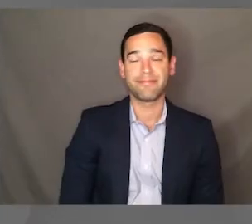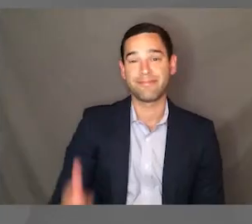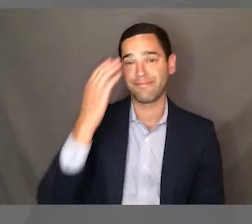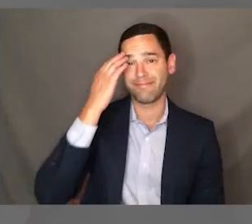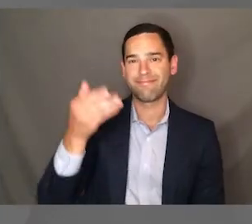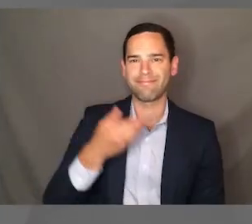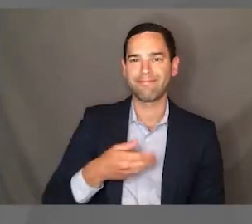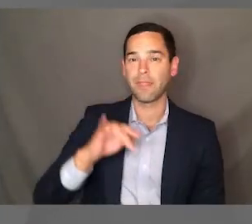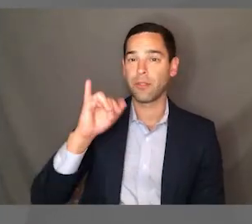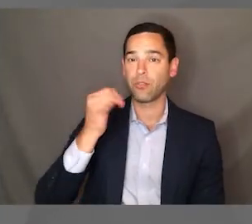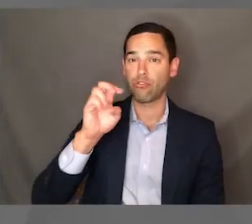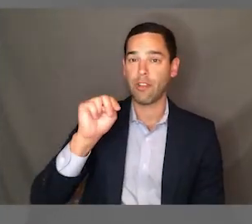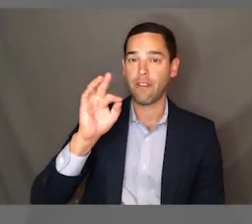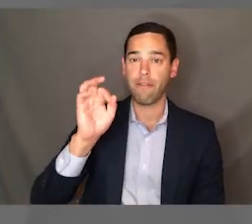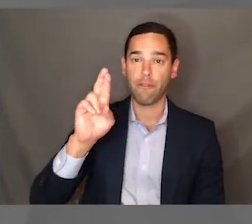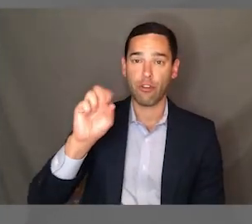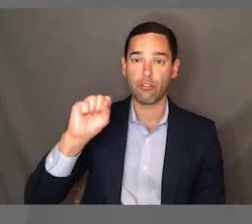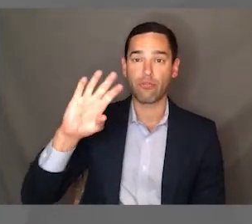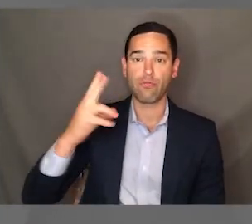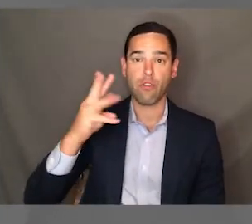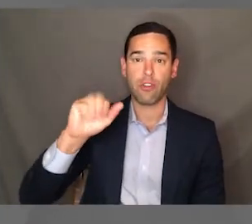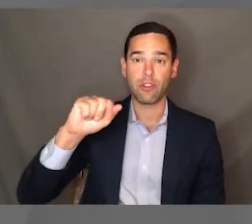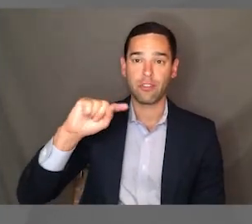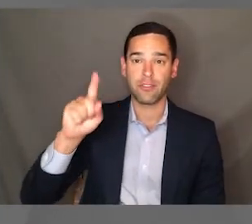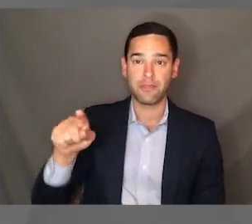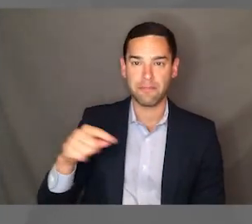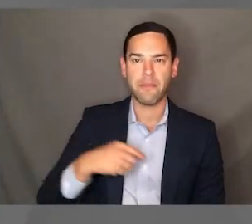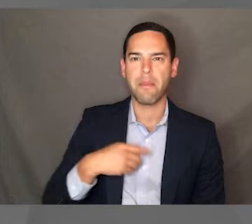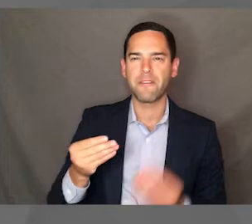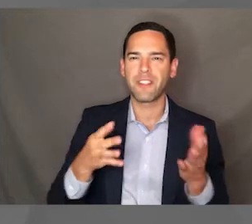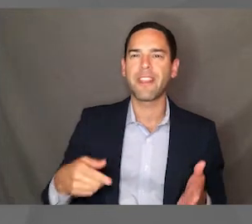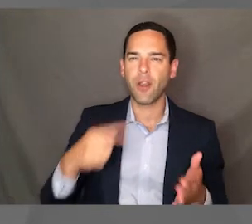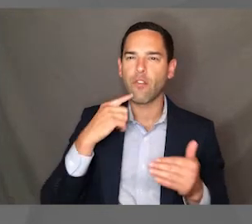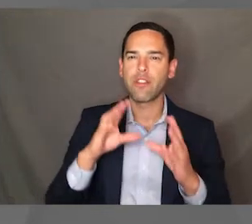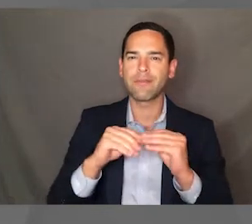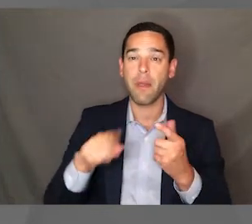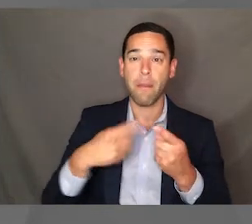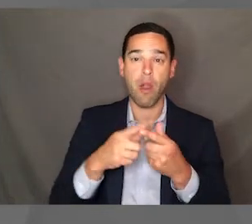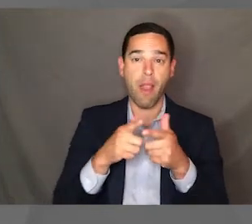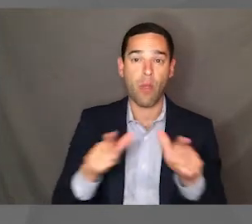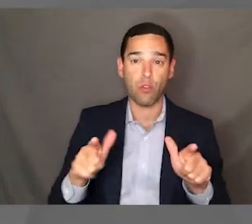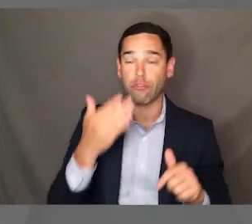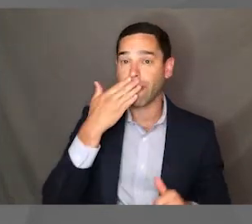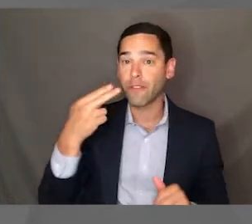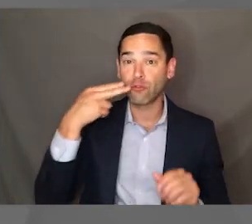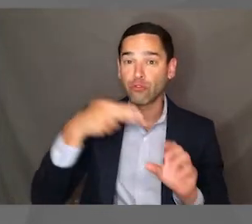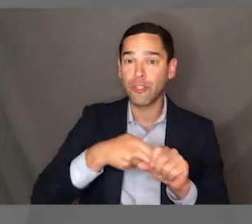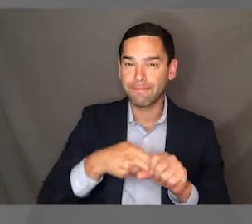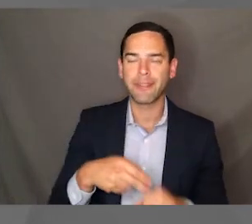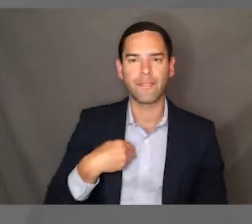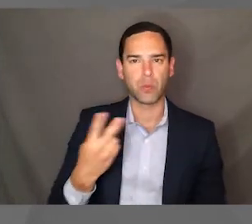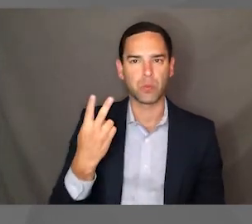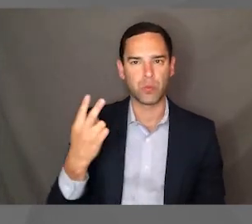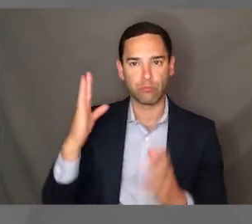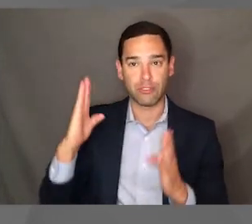Hi, my name is Jennifer Schwartz, and I'm the facilitator for our session on language. Thanks for joining us. We have two great presenters. We have